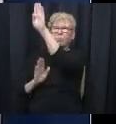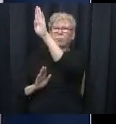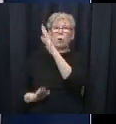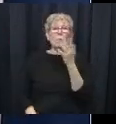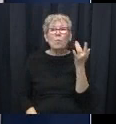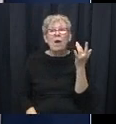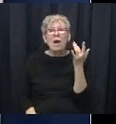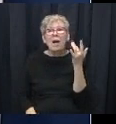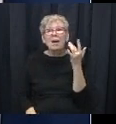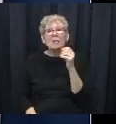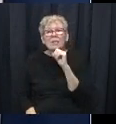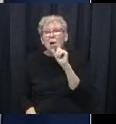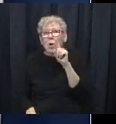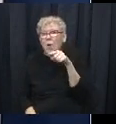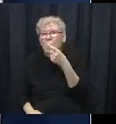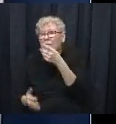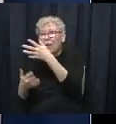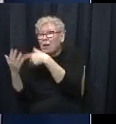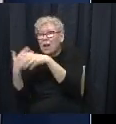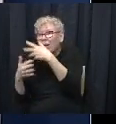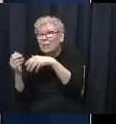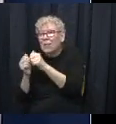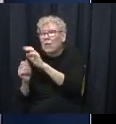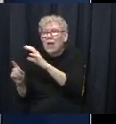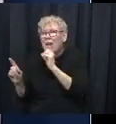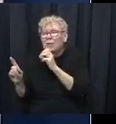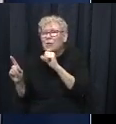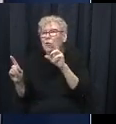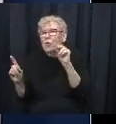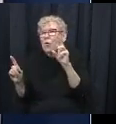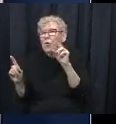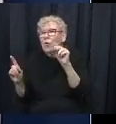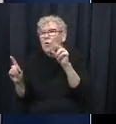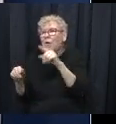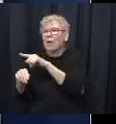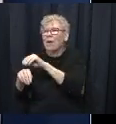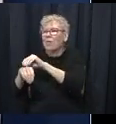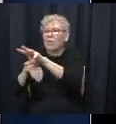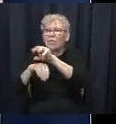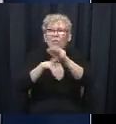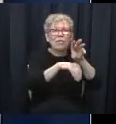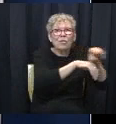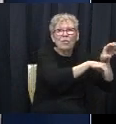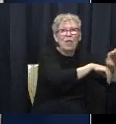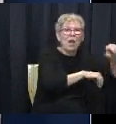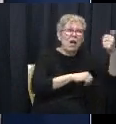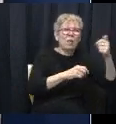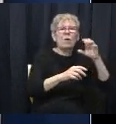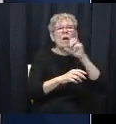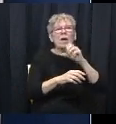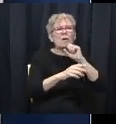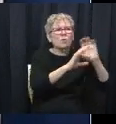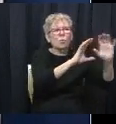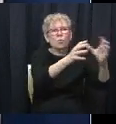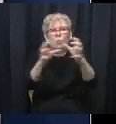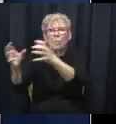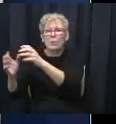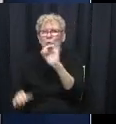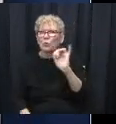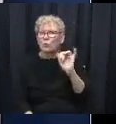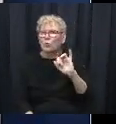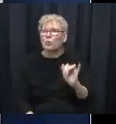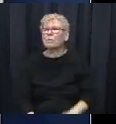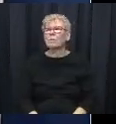Hello, Governor. Bill Folsom at News 5 down in Colorado Springs. First, thanks to you and Joe for those graphics today. Very helpful. Got a